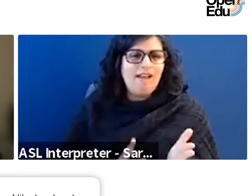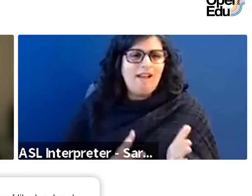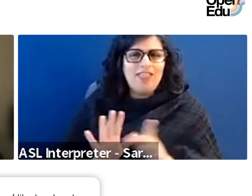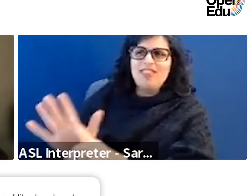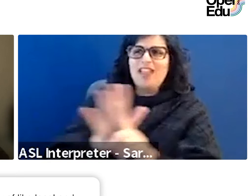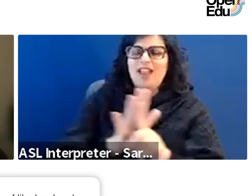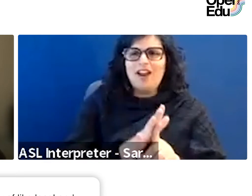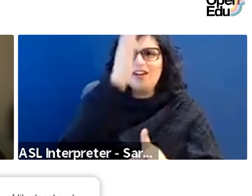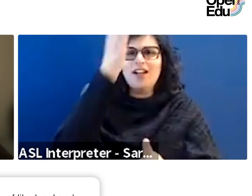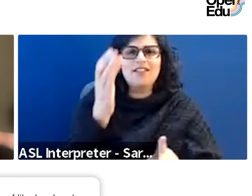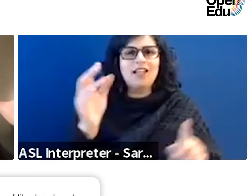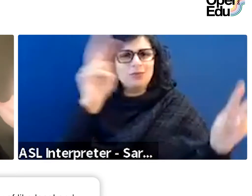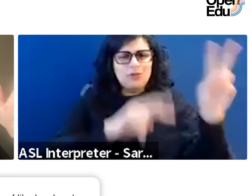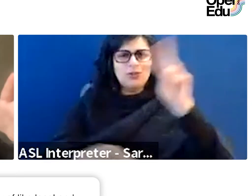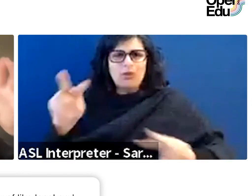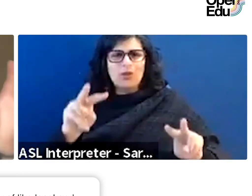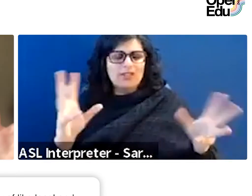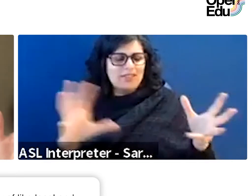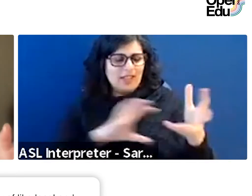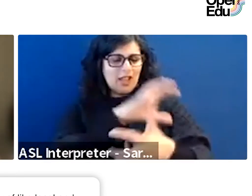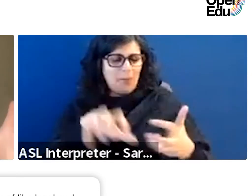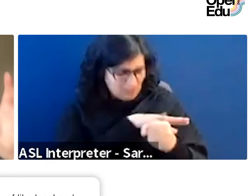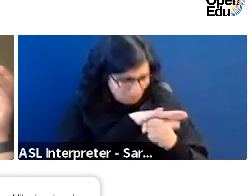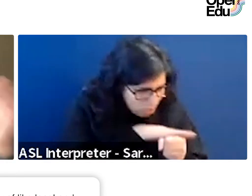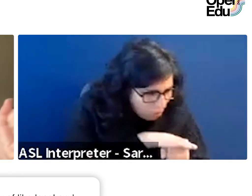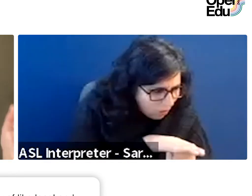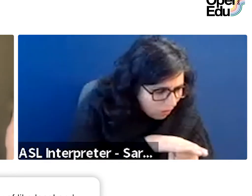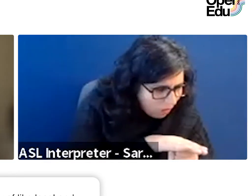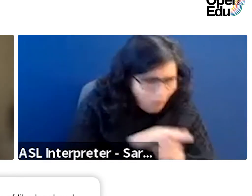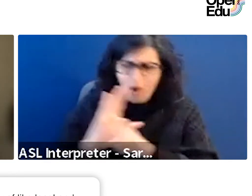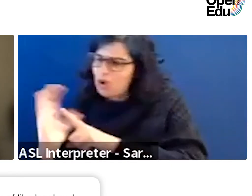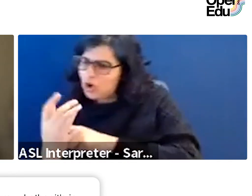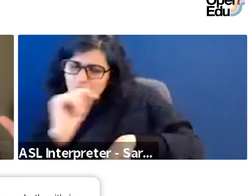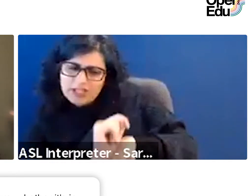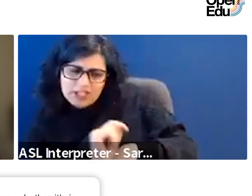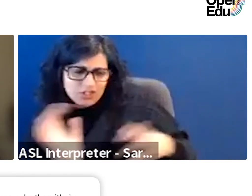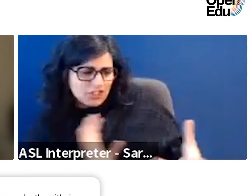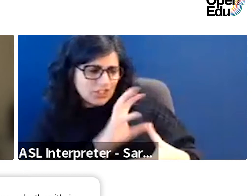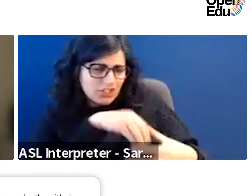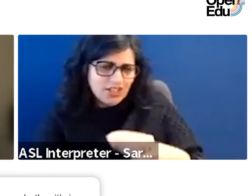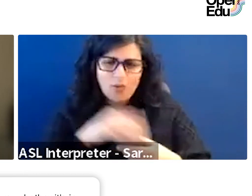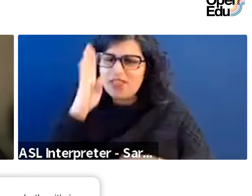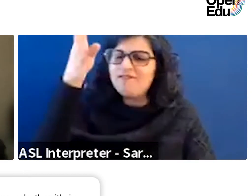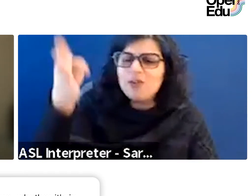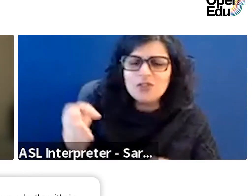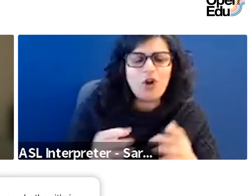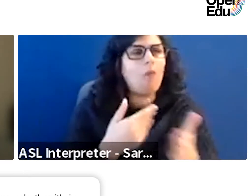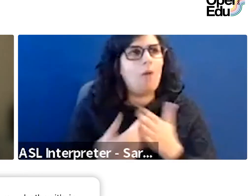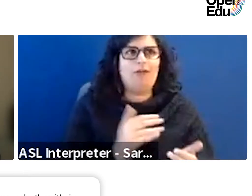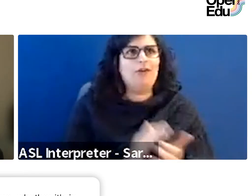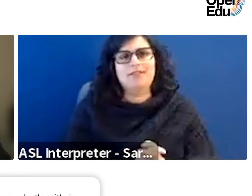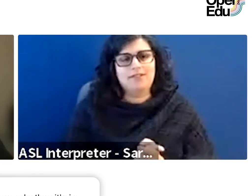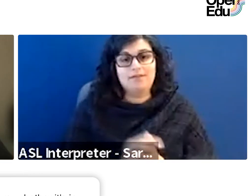like a mix of like local and cultural traditions mixed with like a future, whether it's